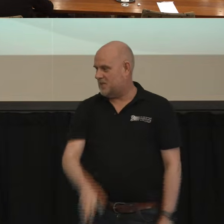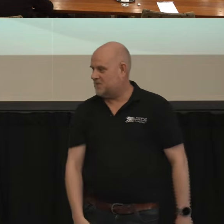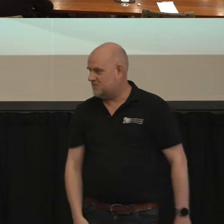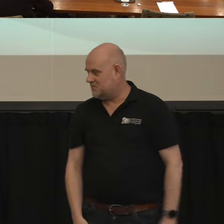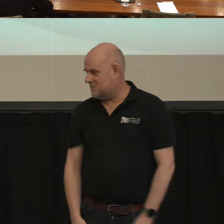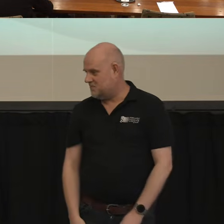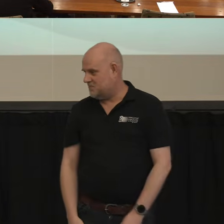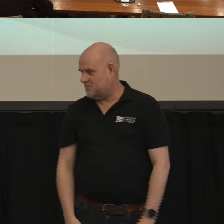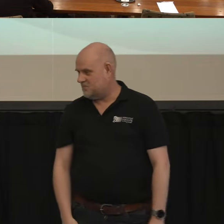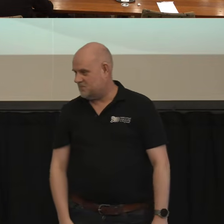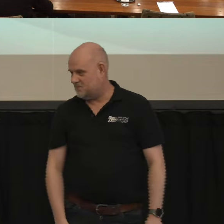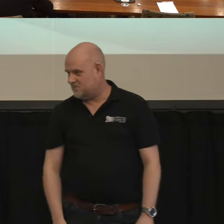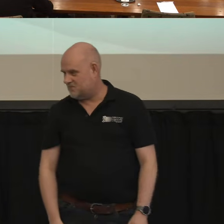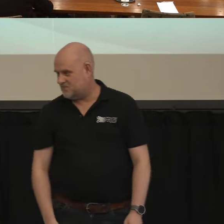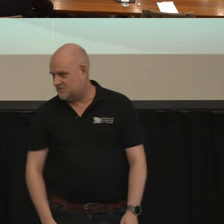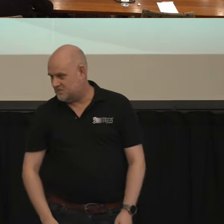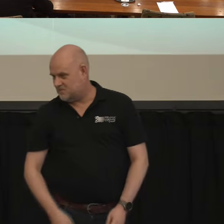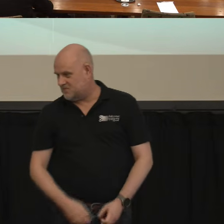department.